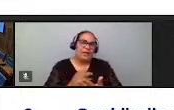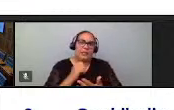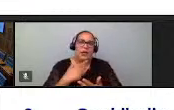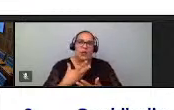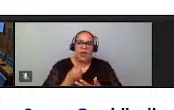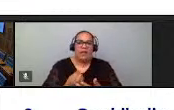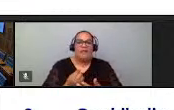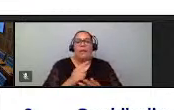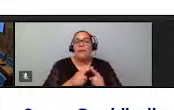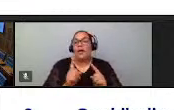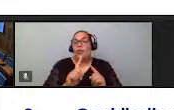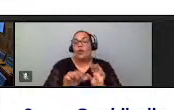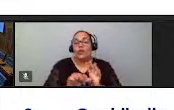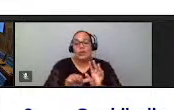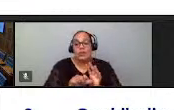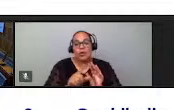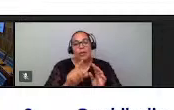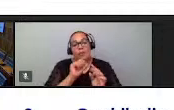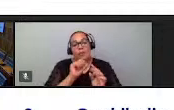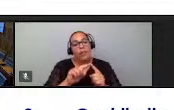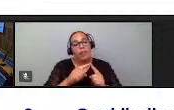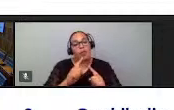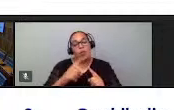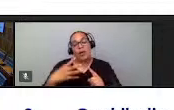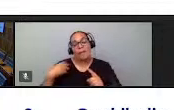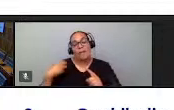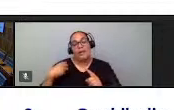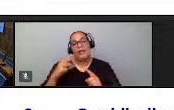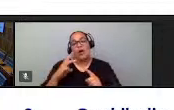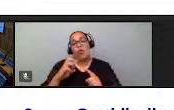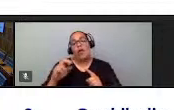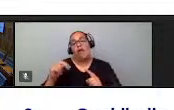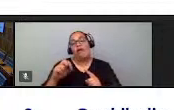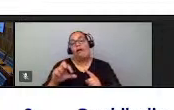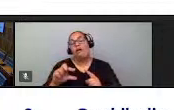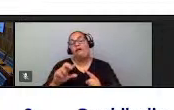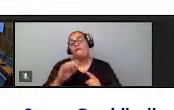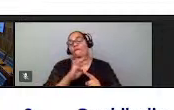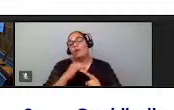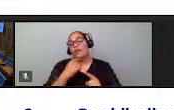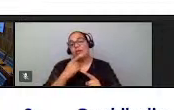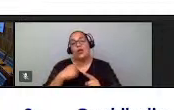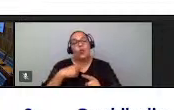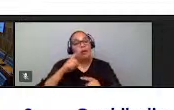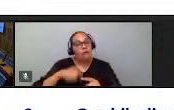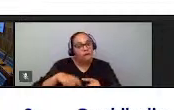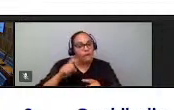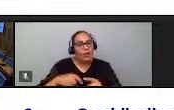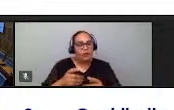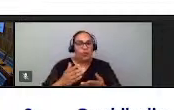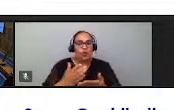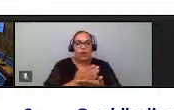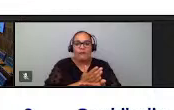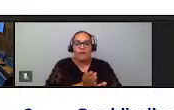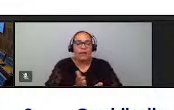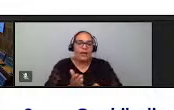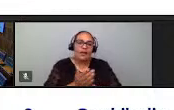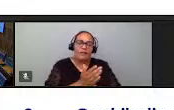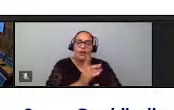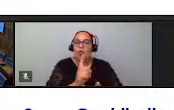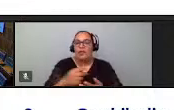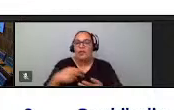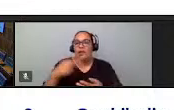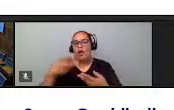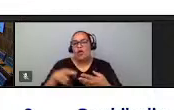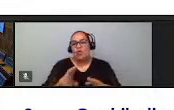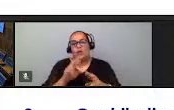so what is critical and that's the point that Minister maray Winger always makes is we have to navigate the high road we